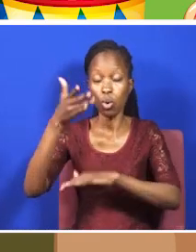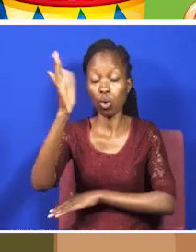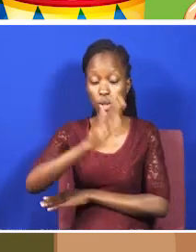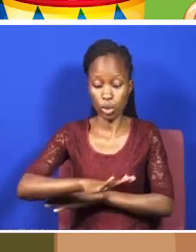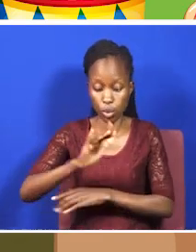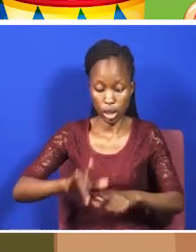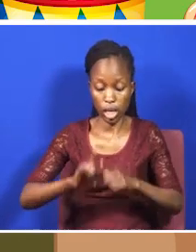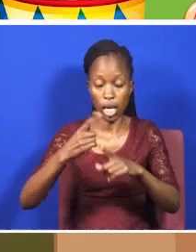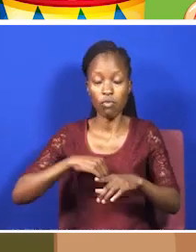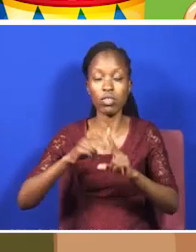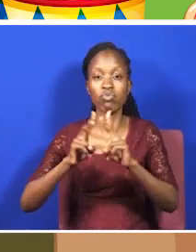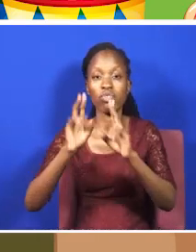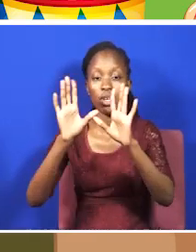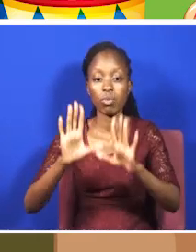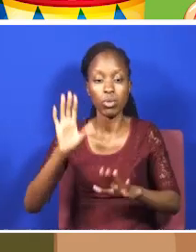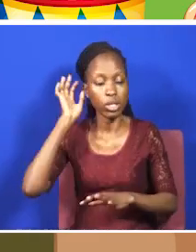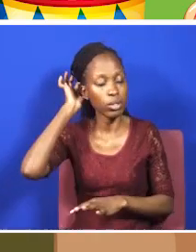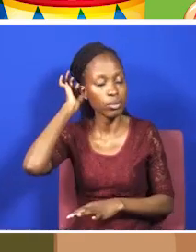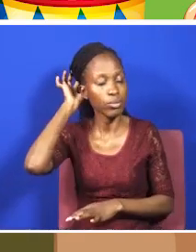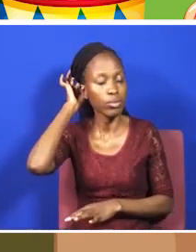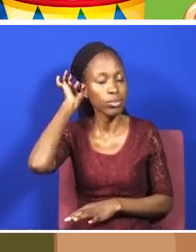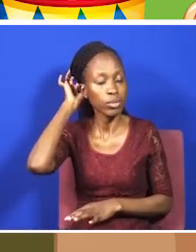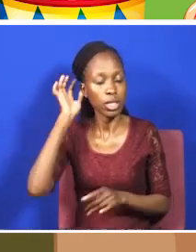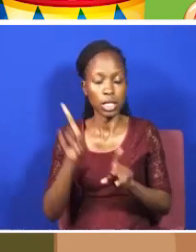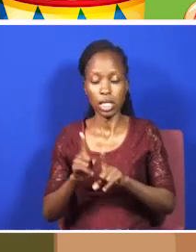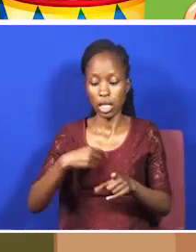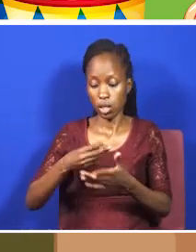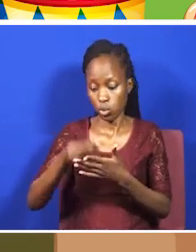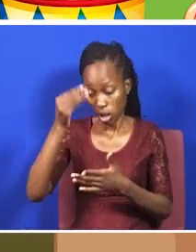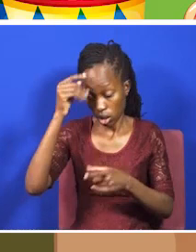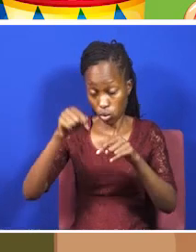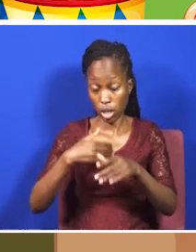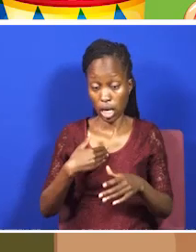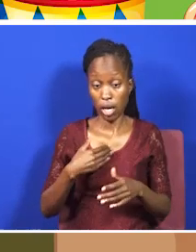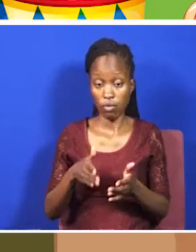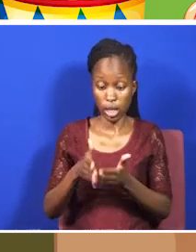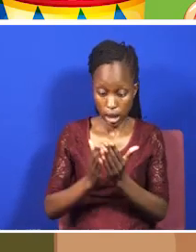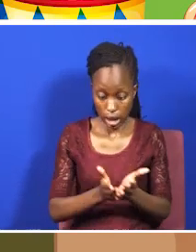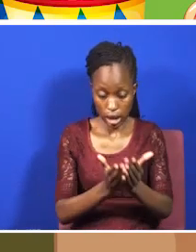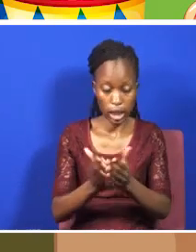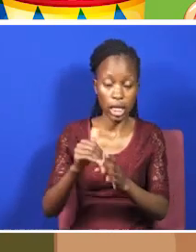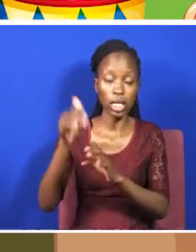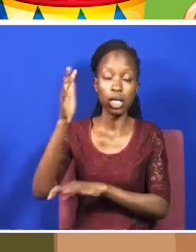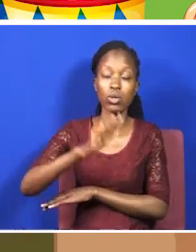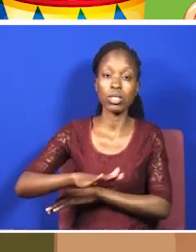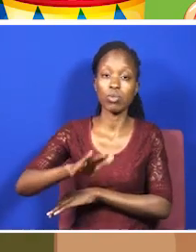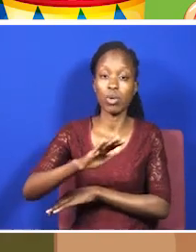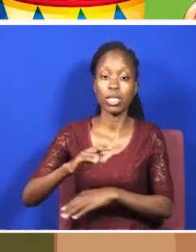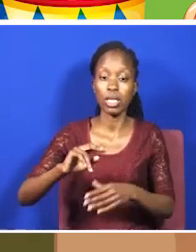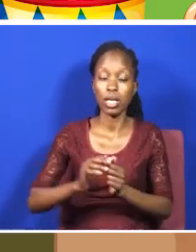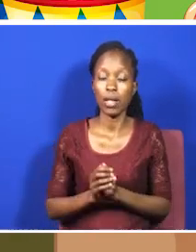very, very important. God's presence in our life is very important. As we have learned